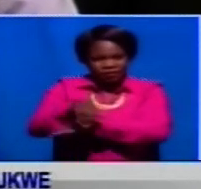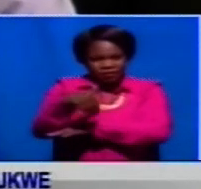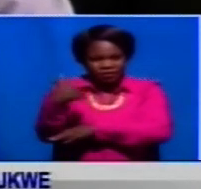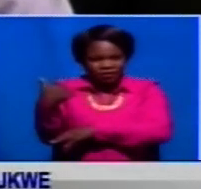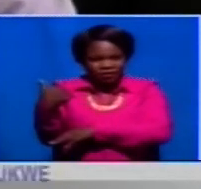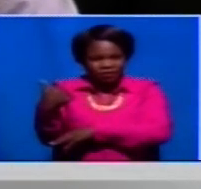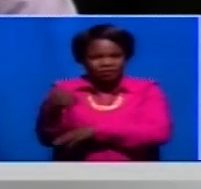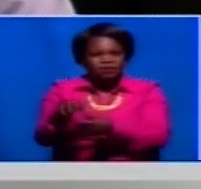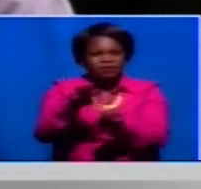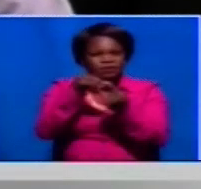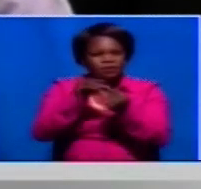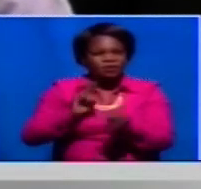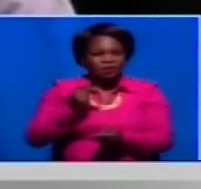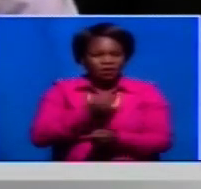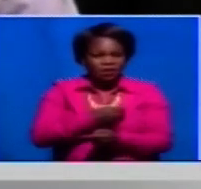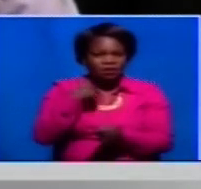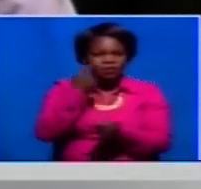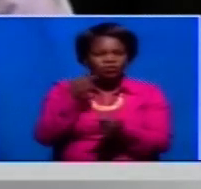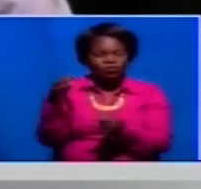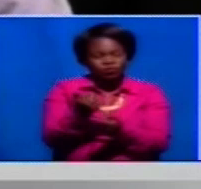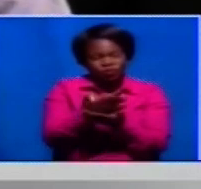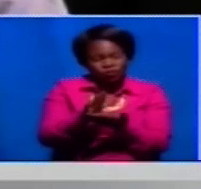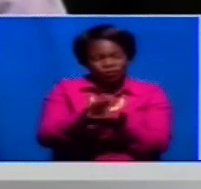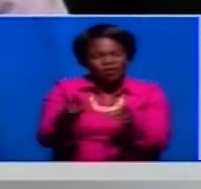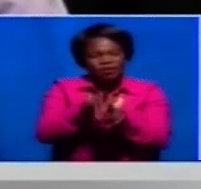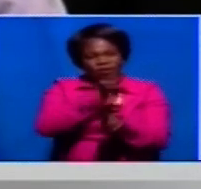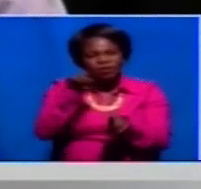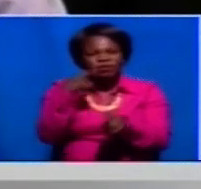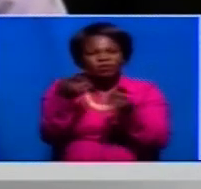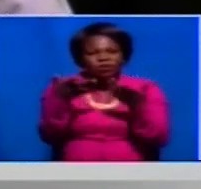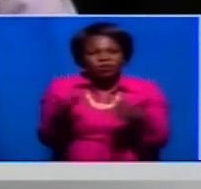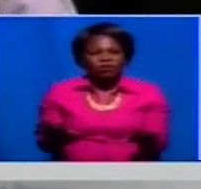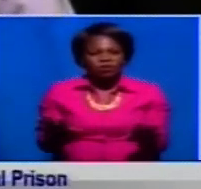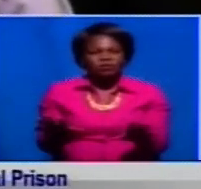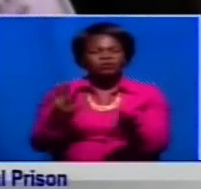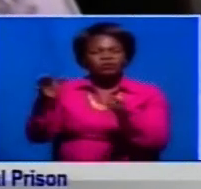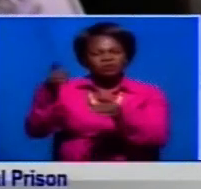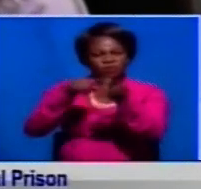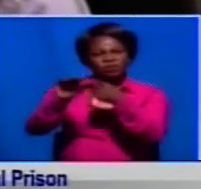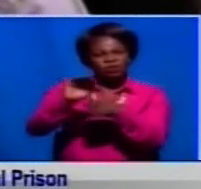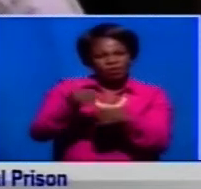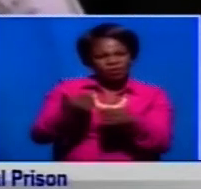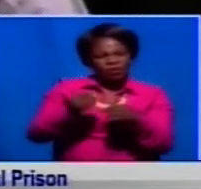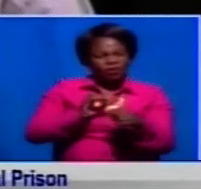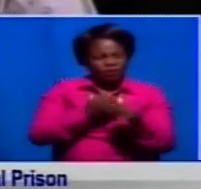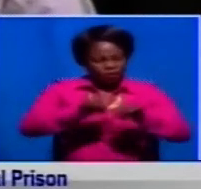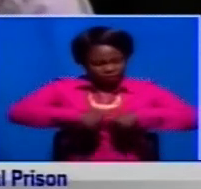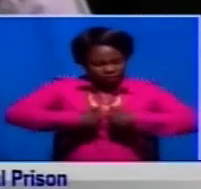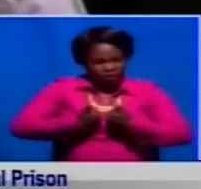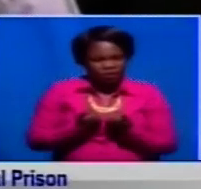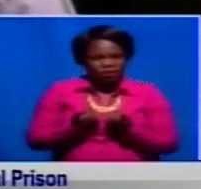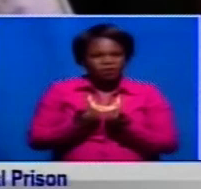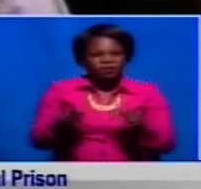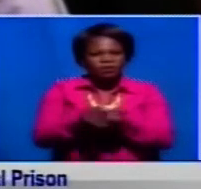especially most of us who took part in this and those who lost, to really come back to ourselves and to make sure that